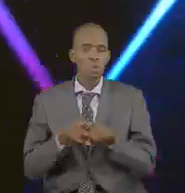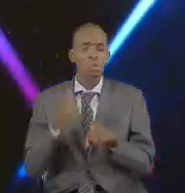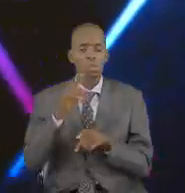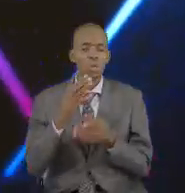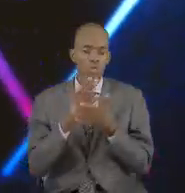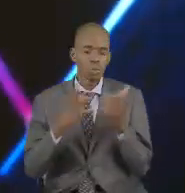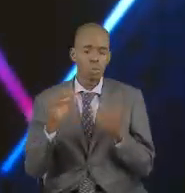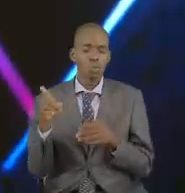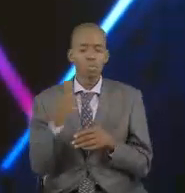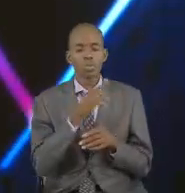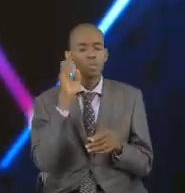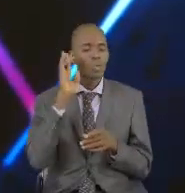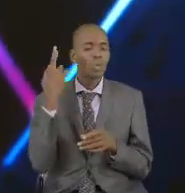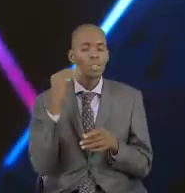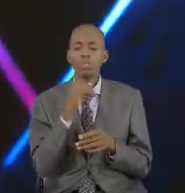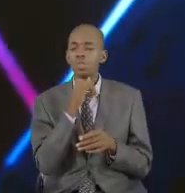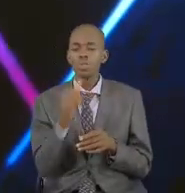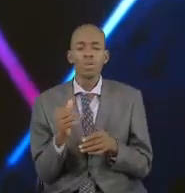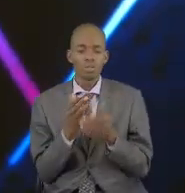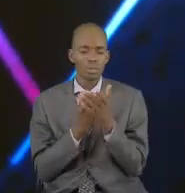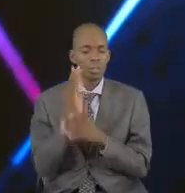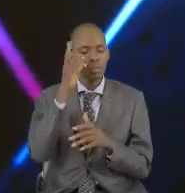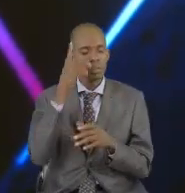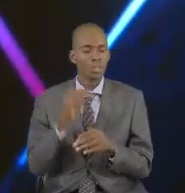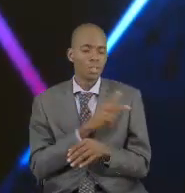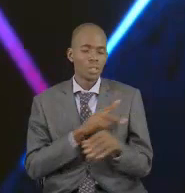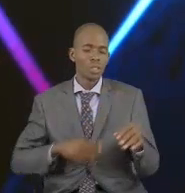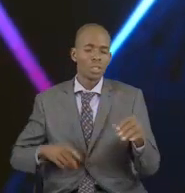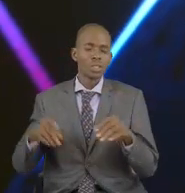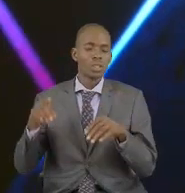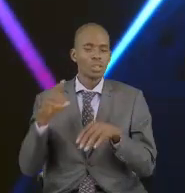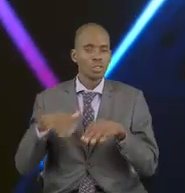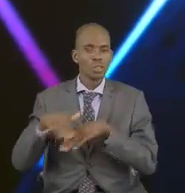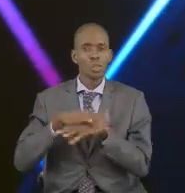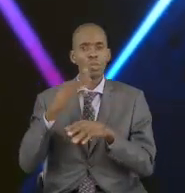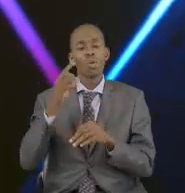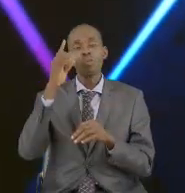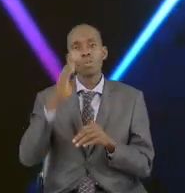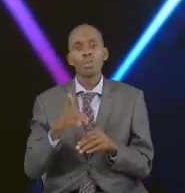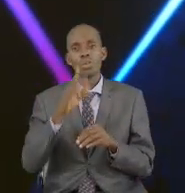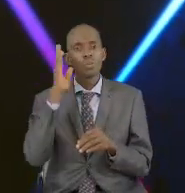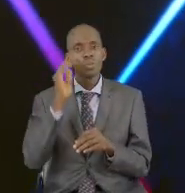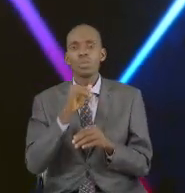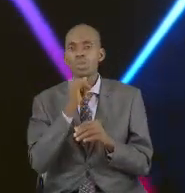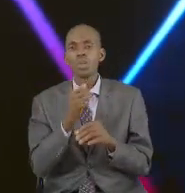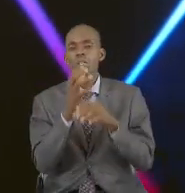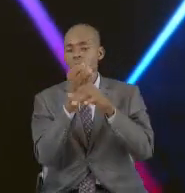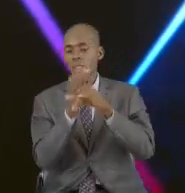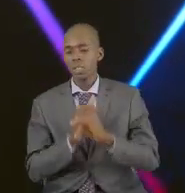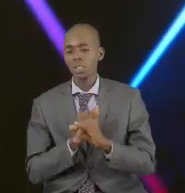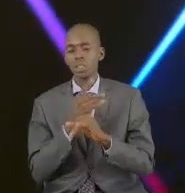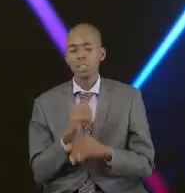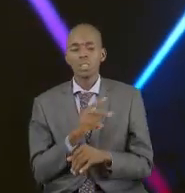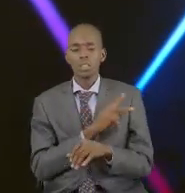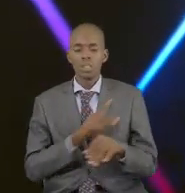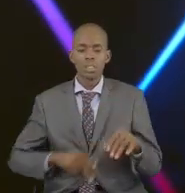not candidates for the kingdom of God. When you were like that, you wouldn't inherit the kingdom of God if you